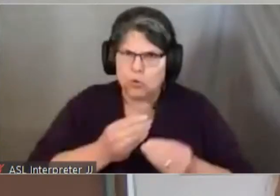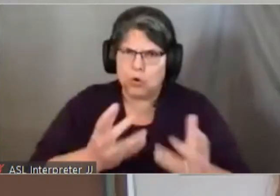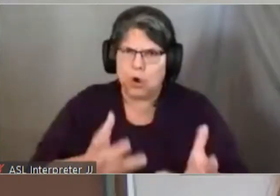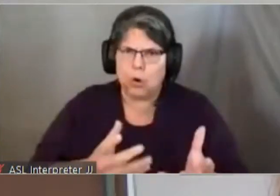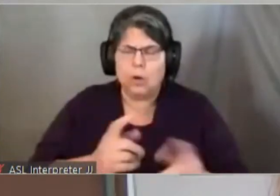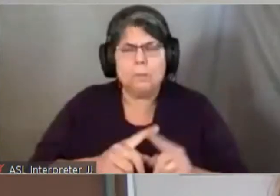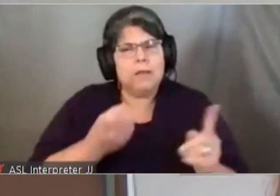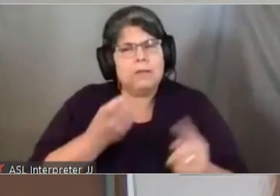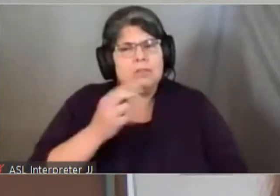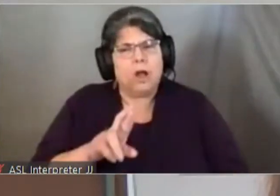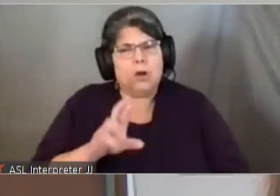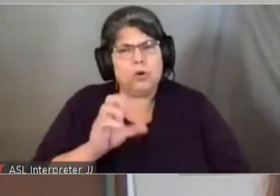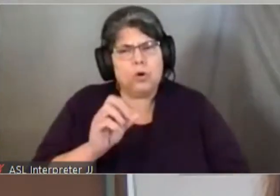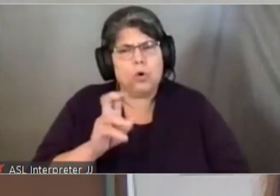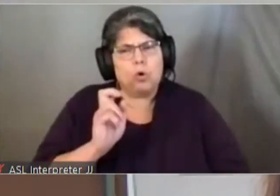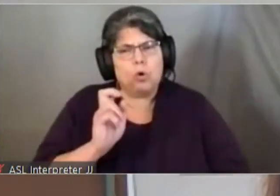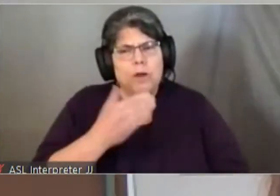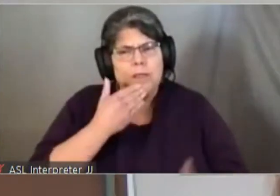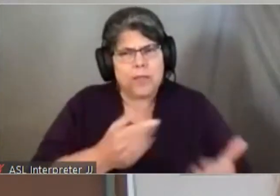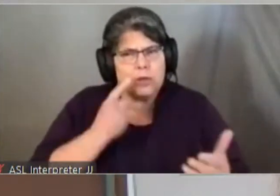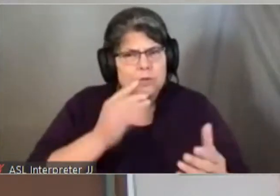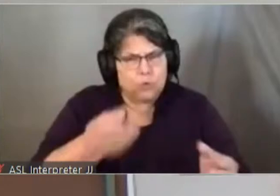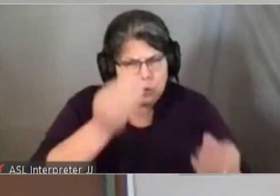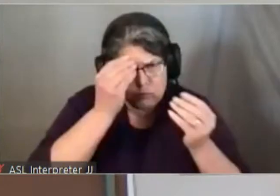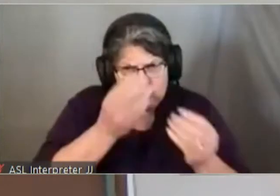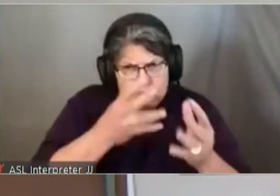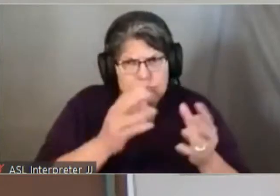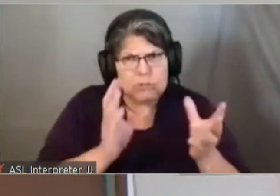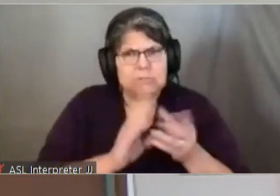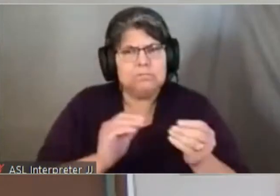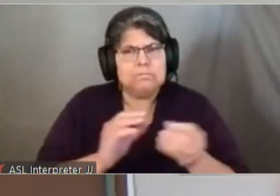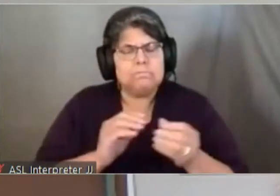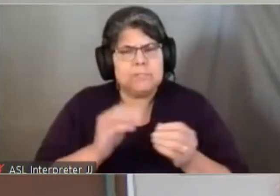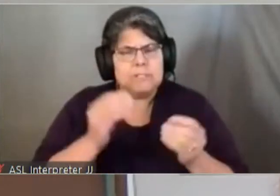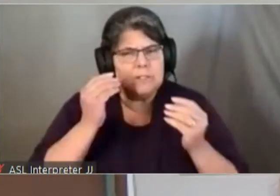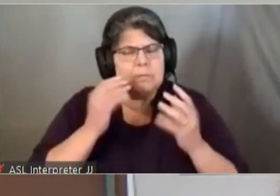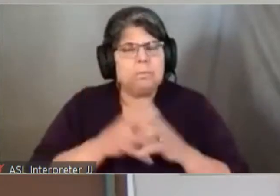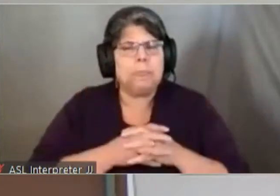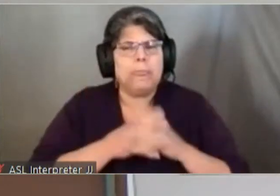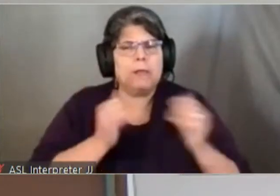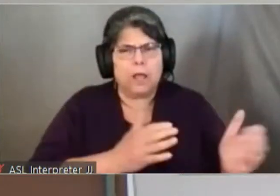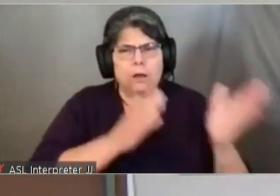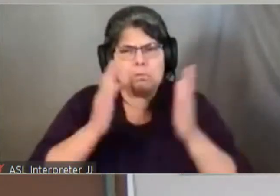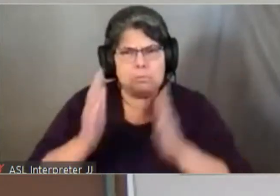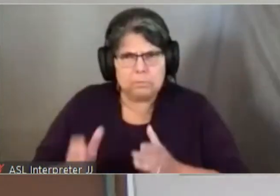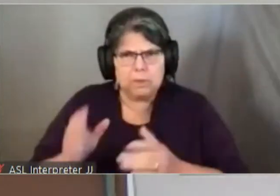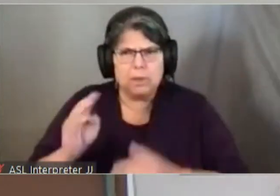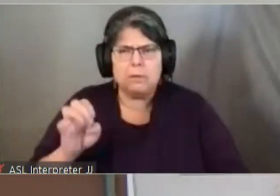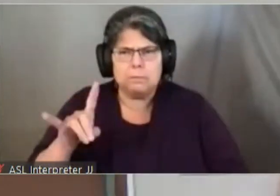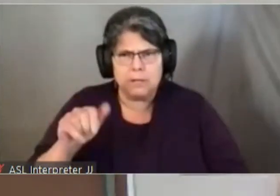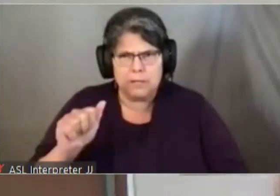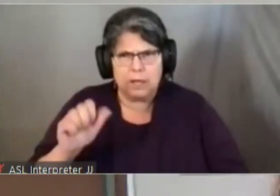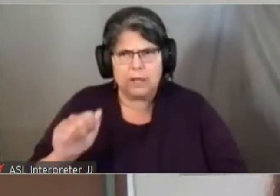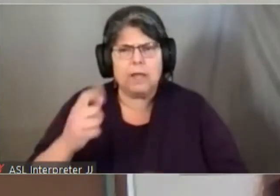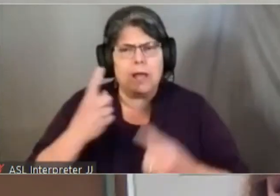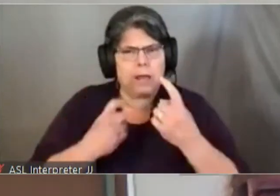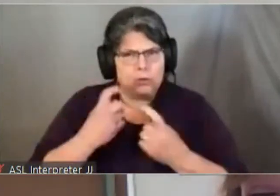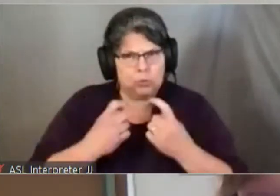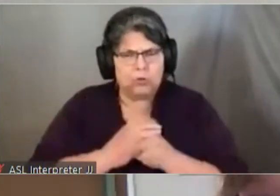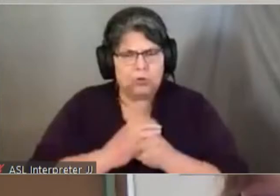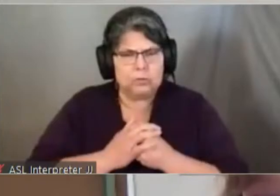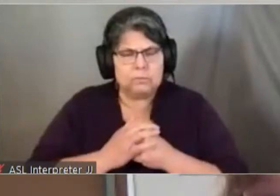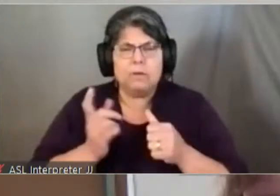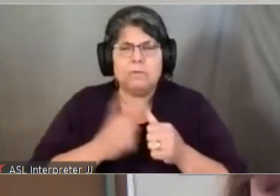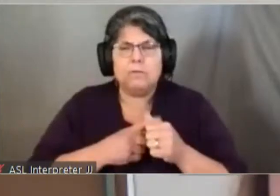update, Dr. Coren. Right now, we will move on to questions from our media partners. The first on my